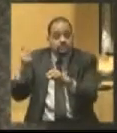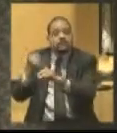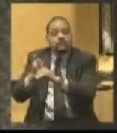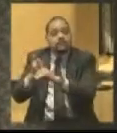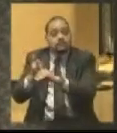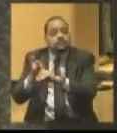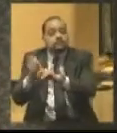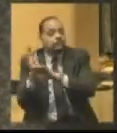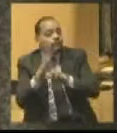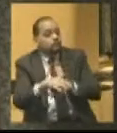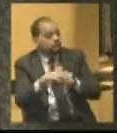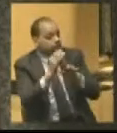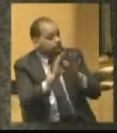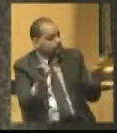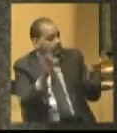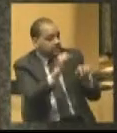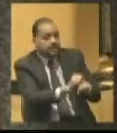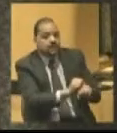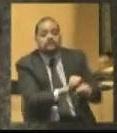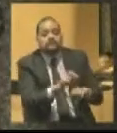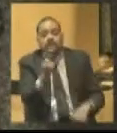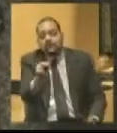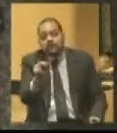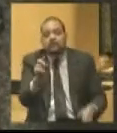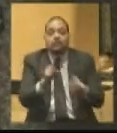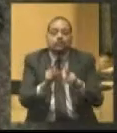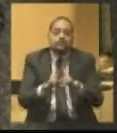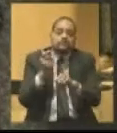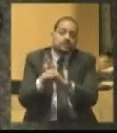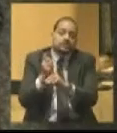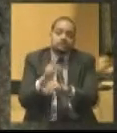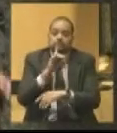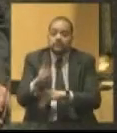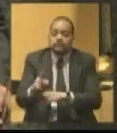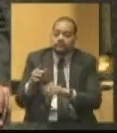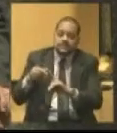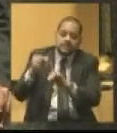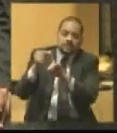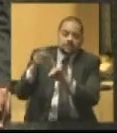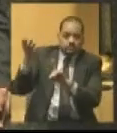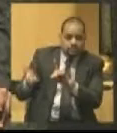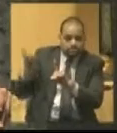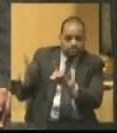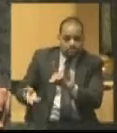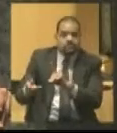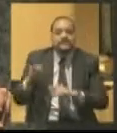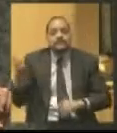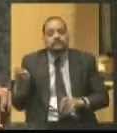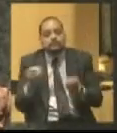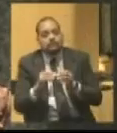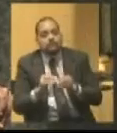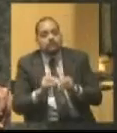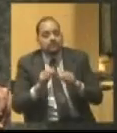But he was the only indispensable man. It's ironic, isn't it, that someone as temperamentally conservative as Abraham